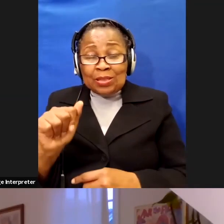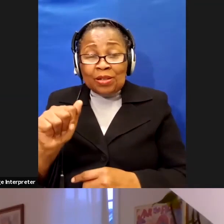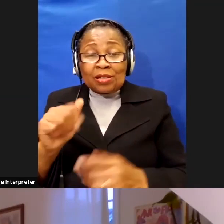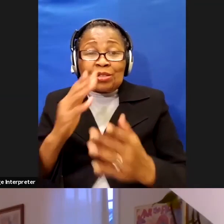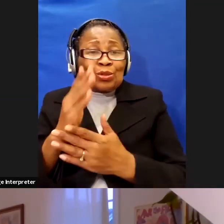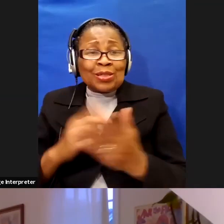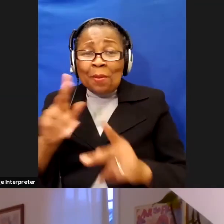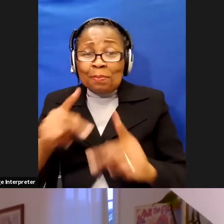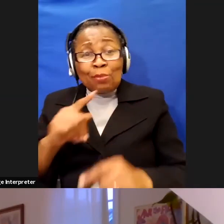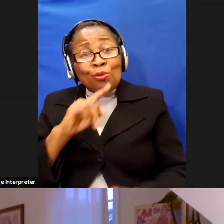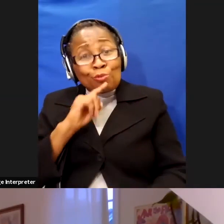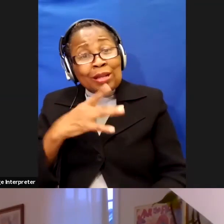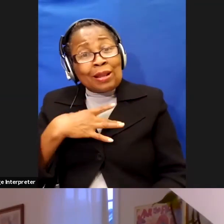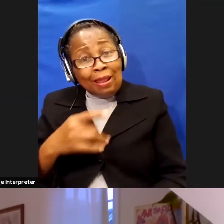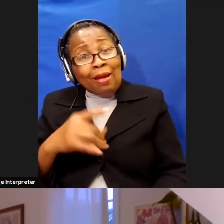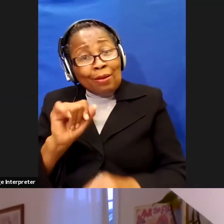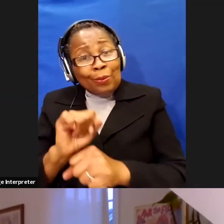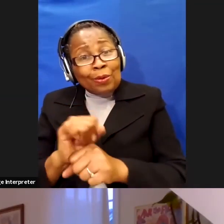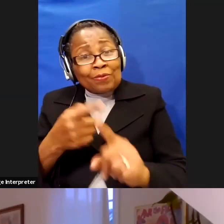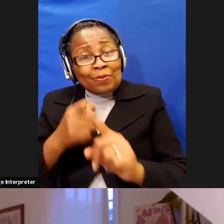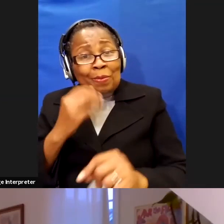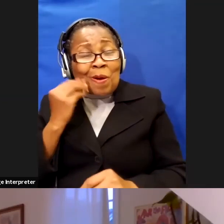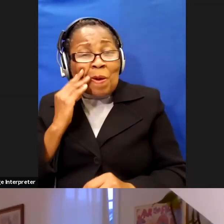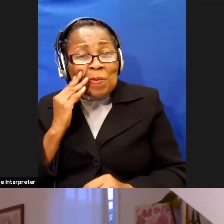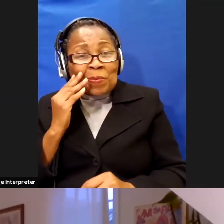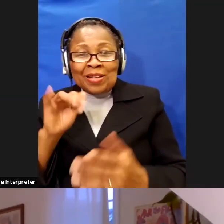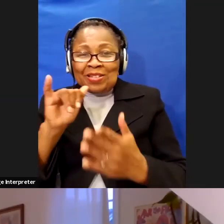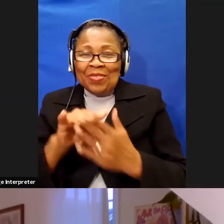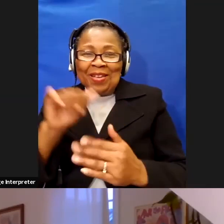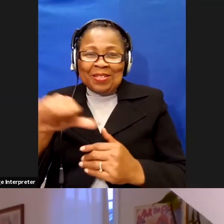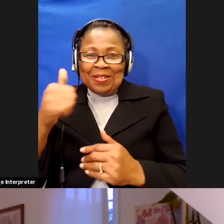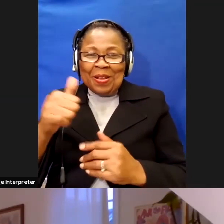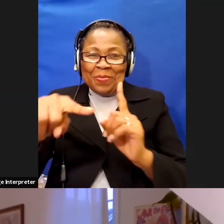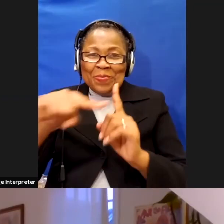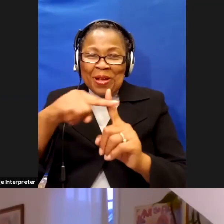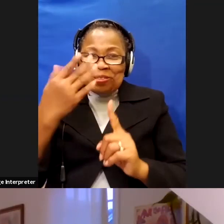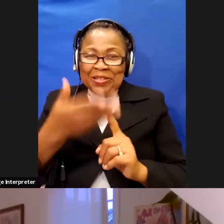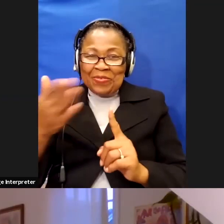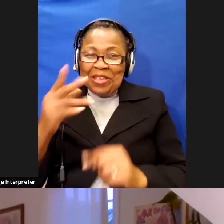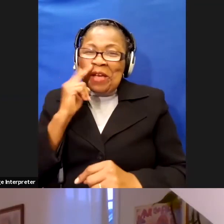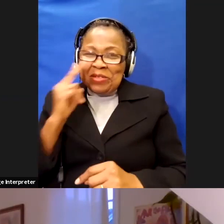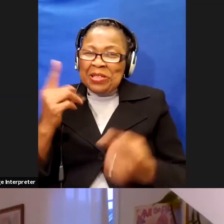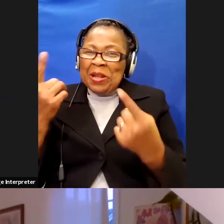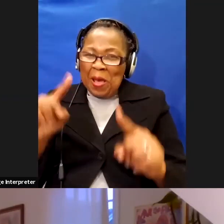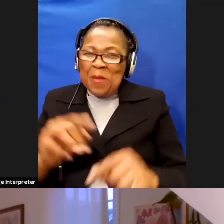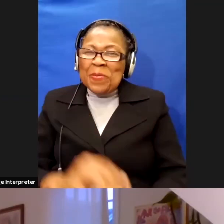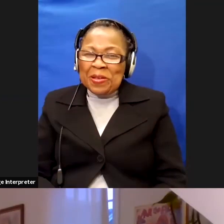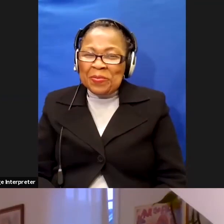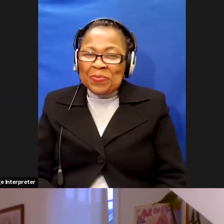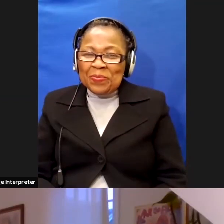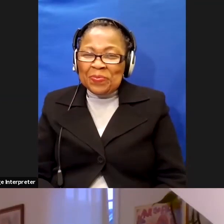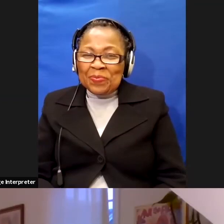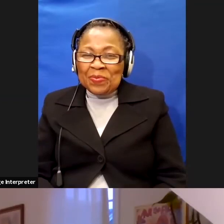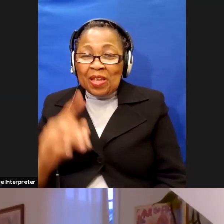do like that. So that's another positive thing that I've seen happen. We are hearing from the